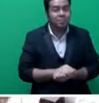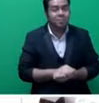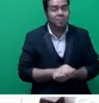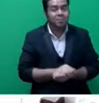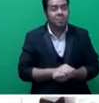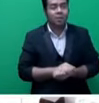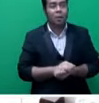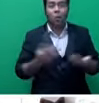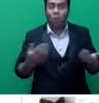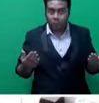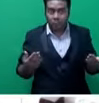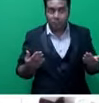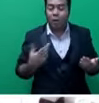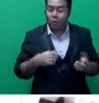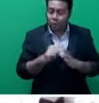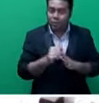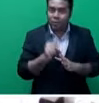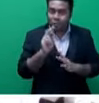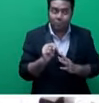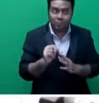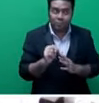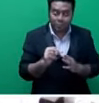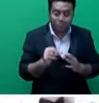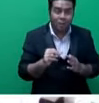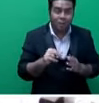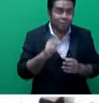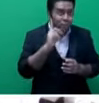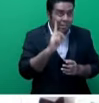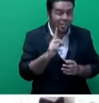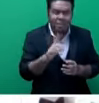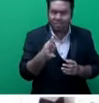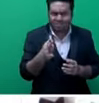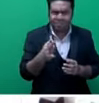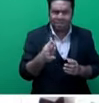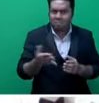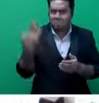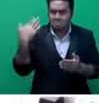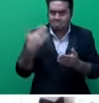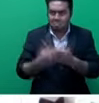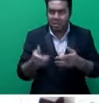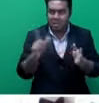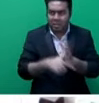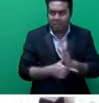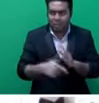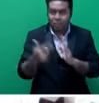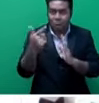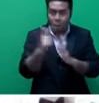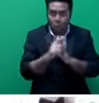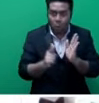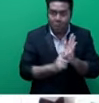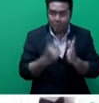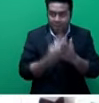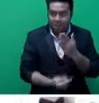we of course also note that we have in recent times, because of the laws that have now been put in